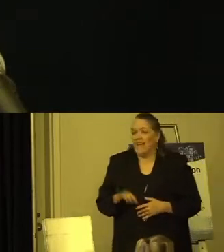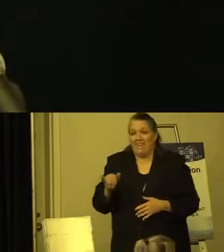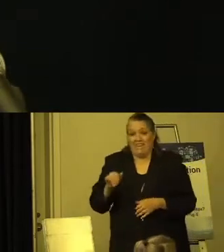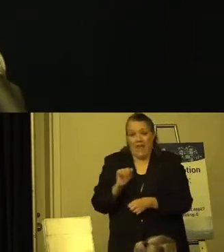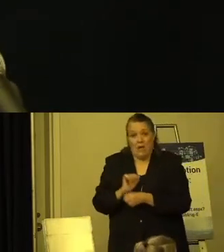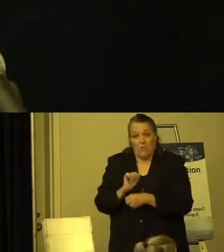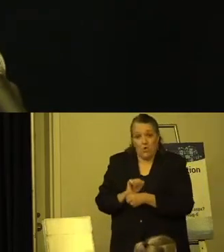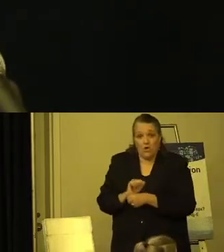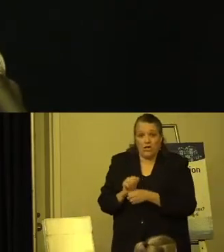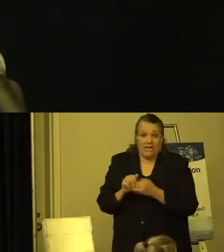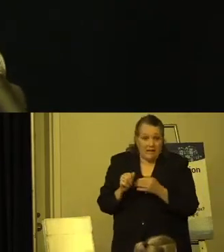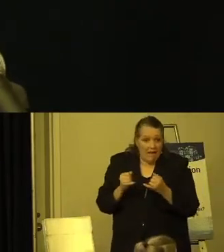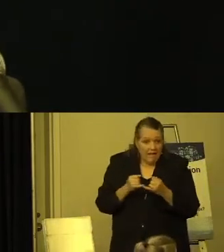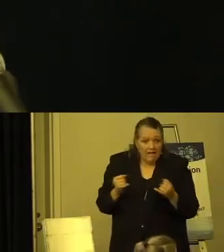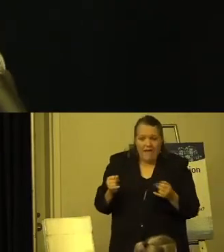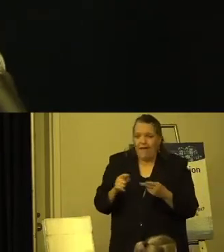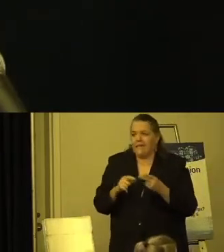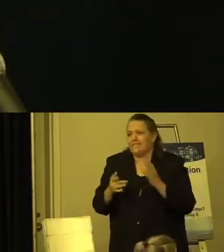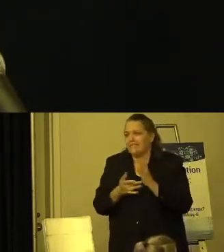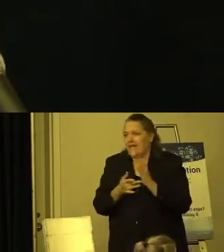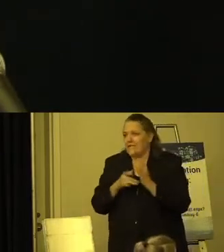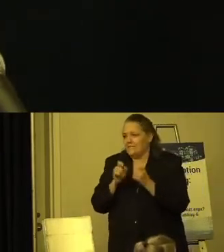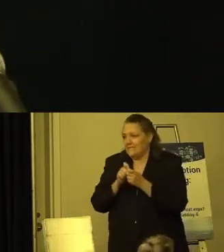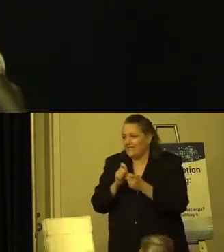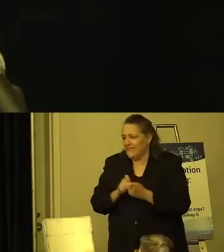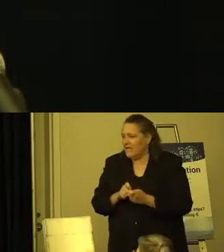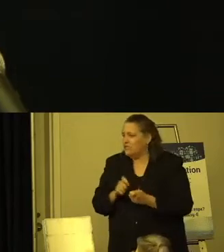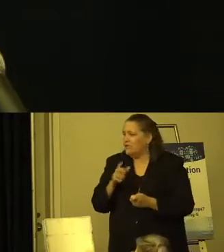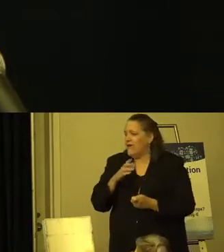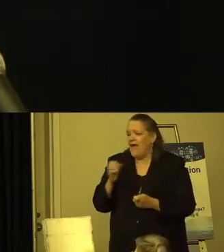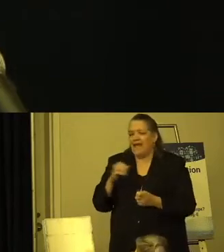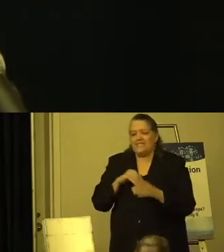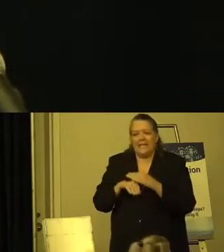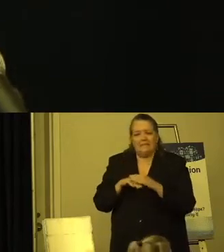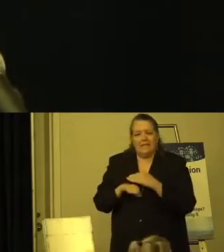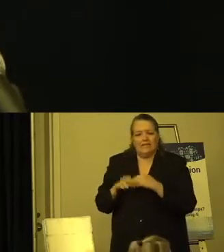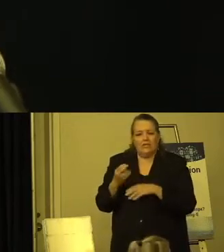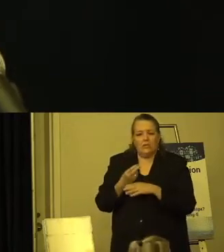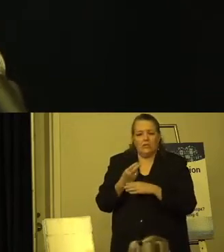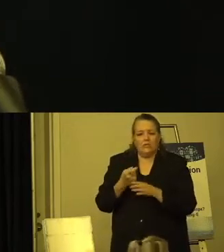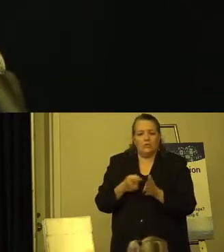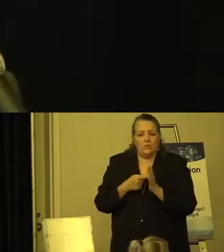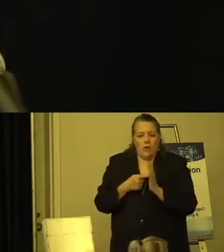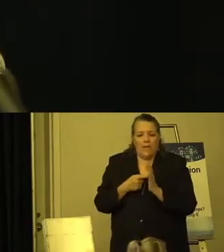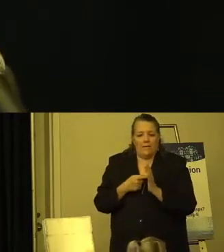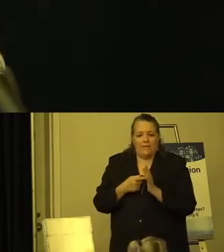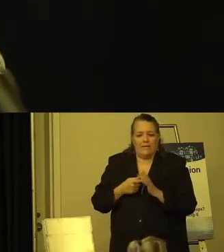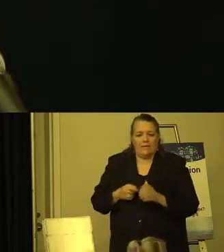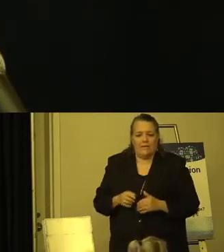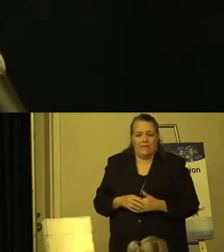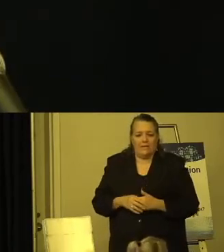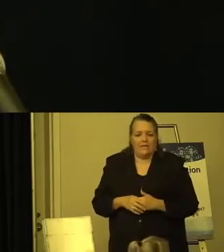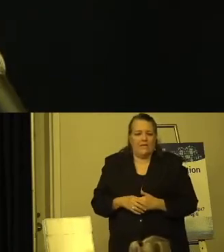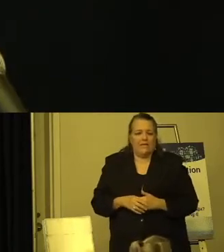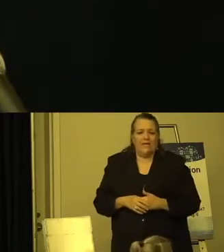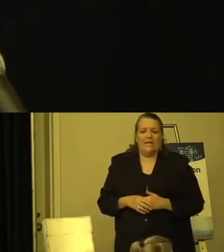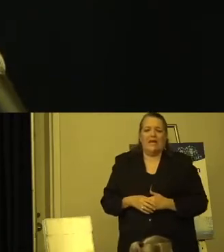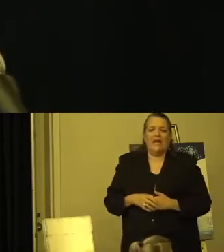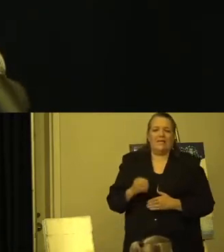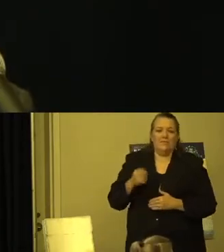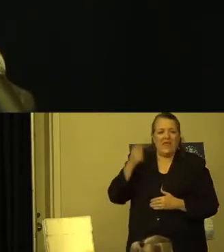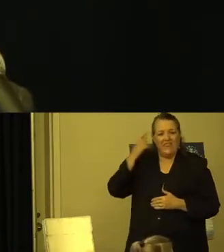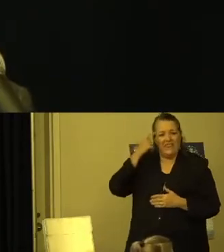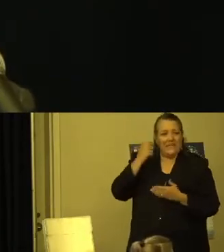on guidelines, technical specifications, and accessibility user requirements is what I think